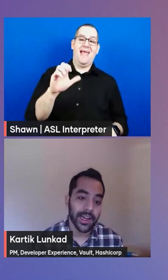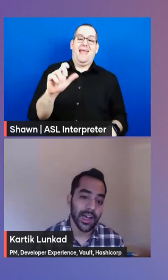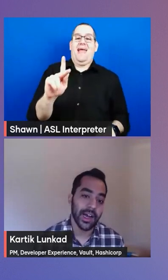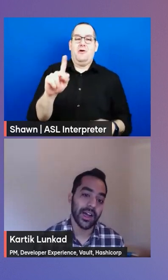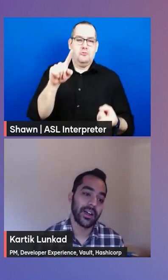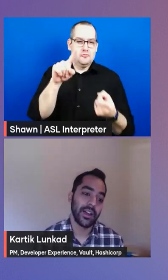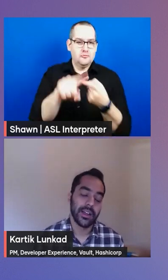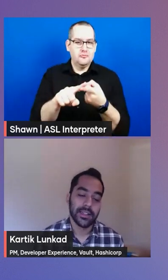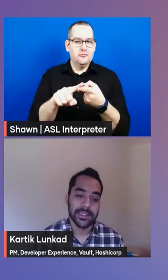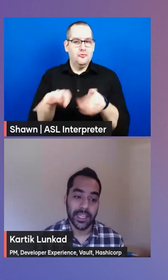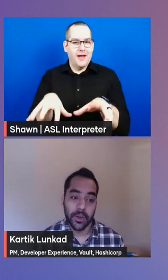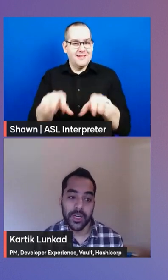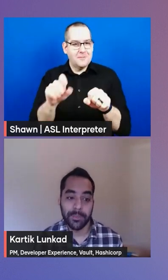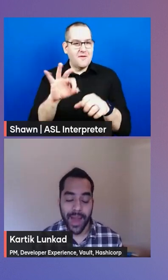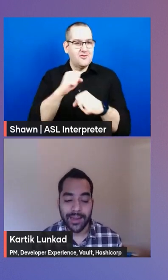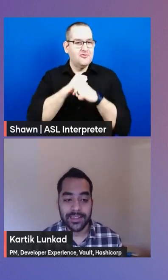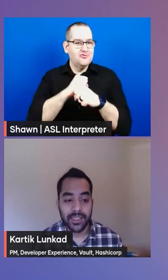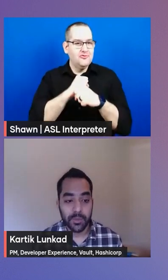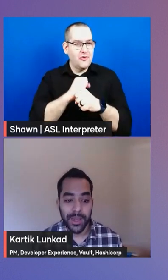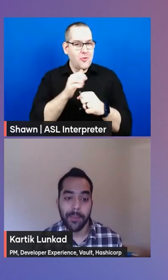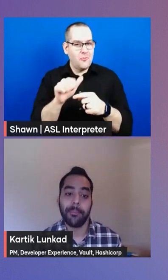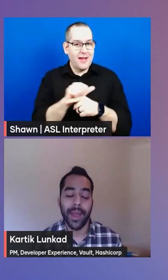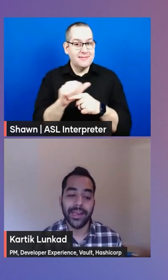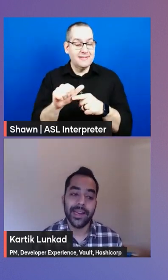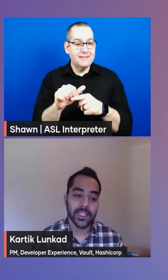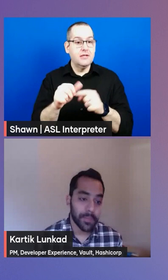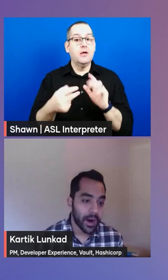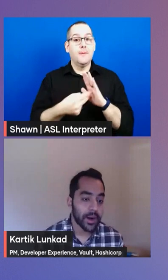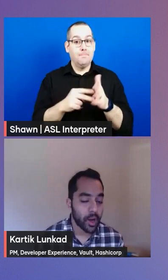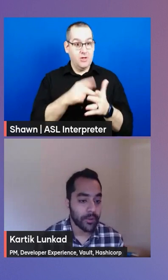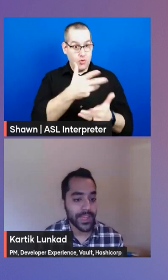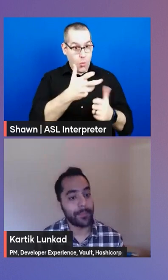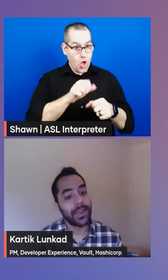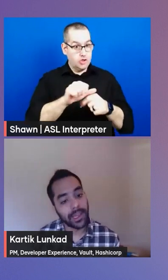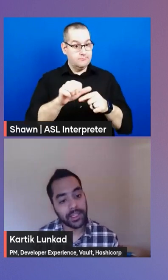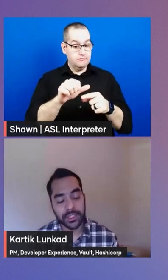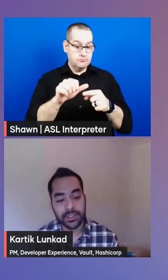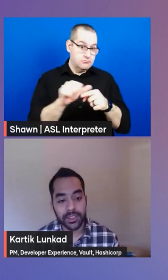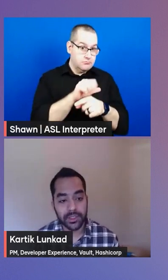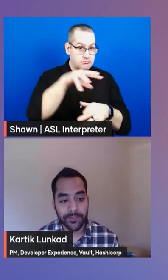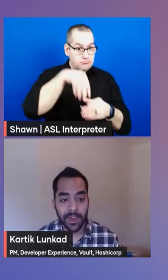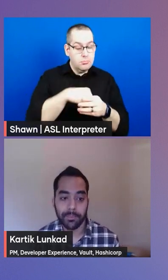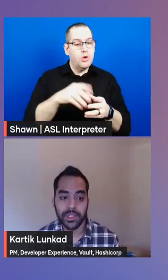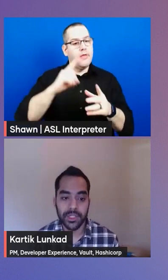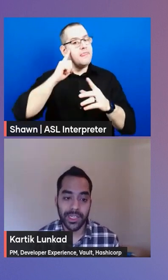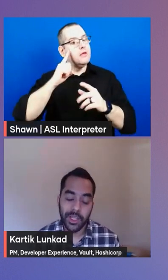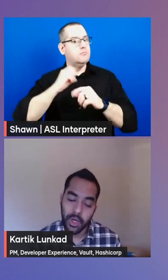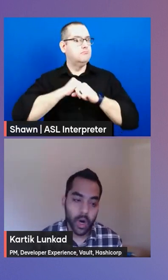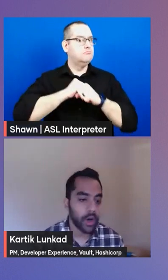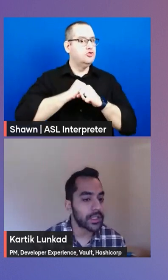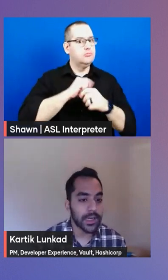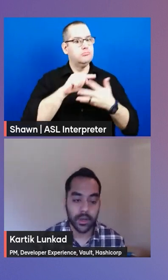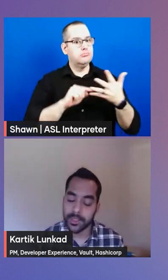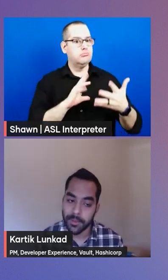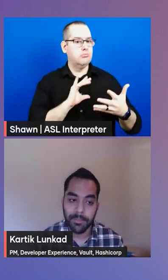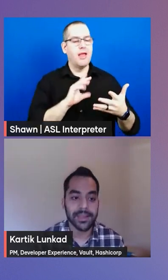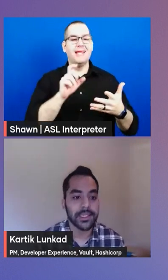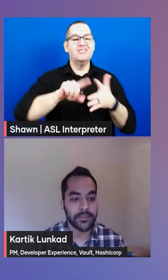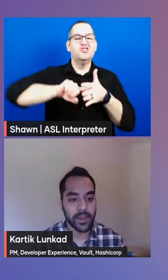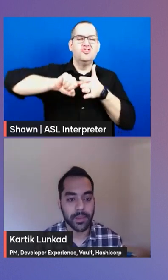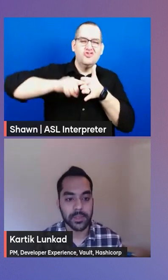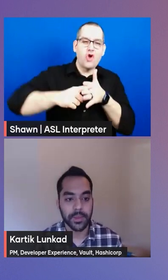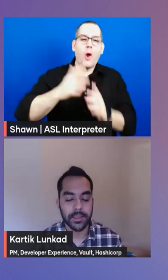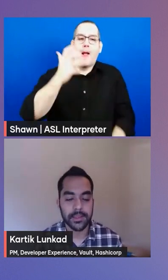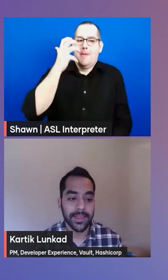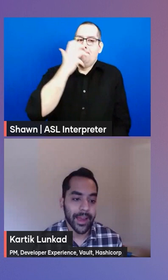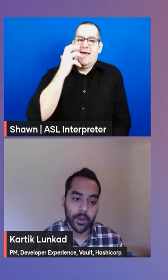want security practices to be embedded as part of the application development journey, you got to start with an amazing